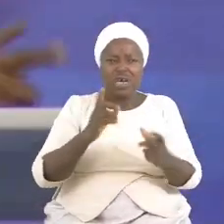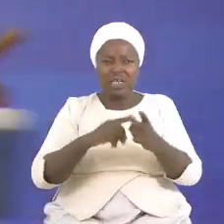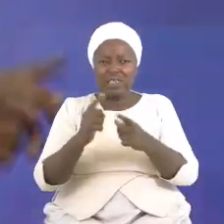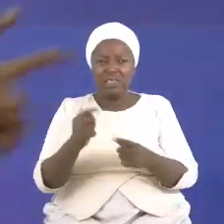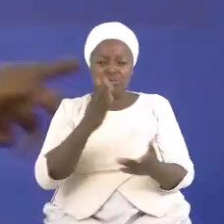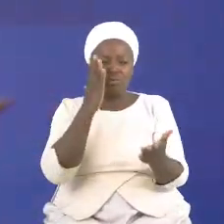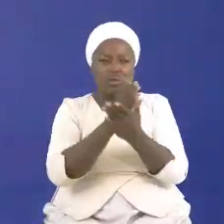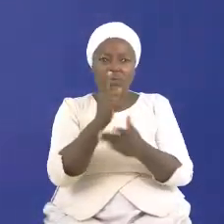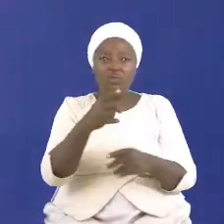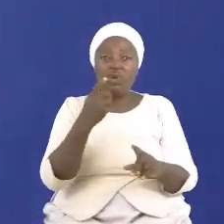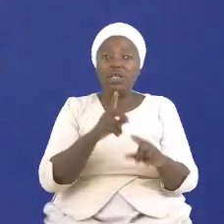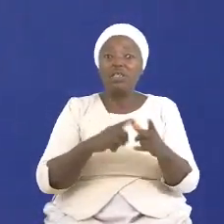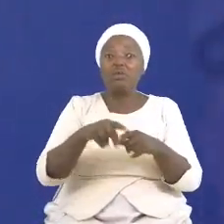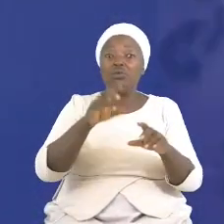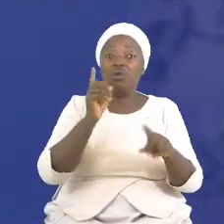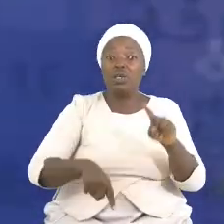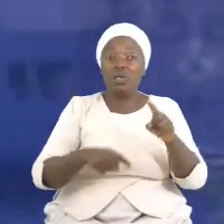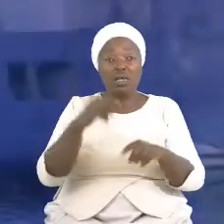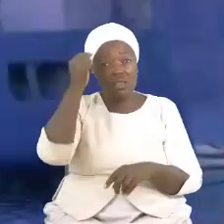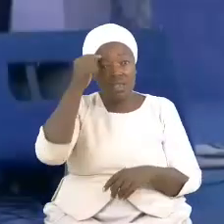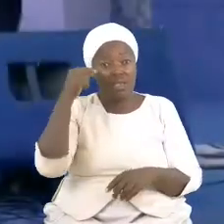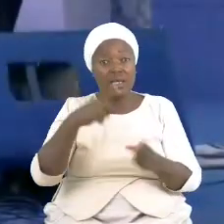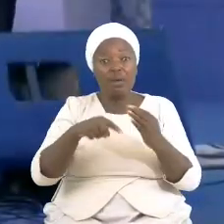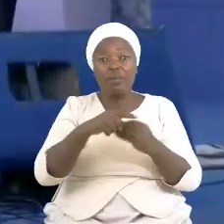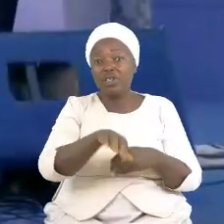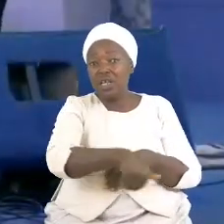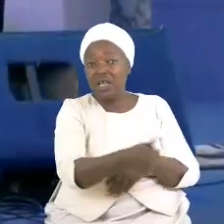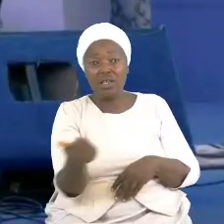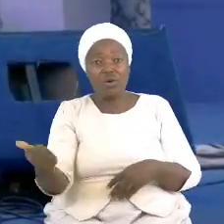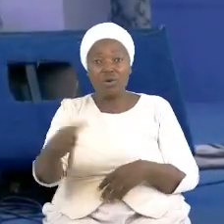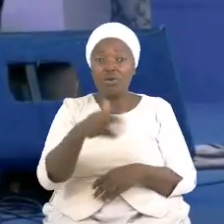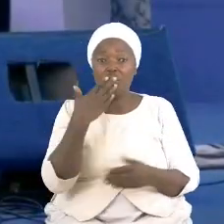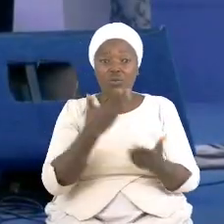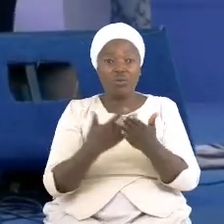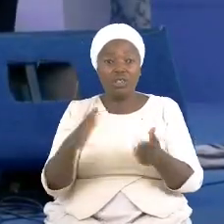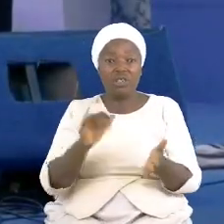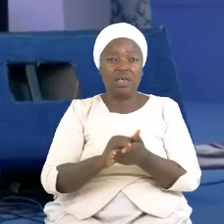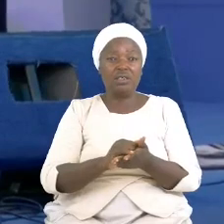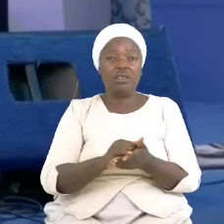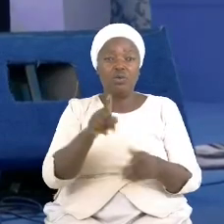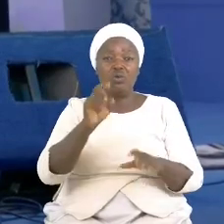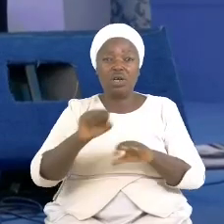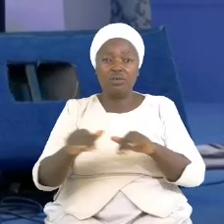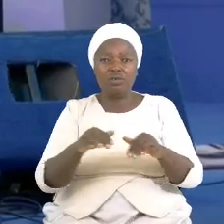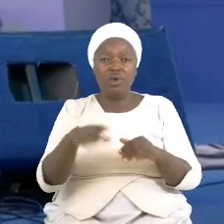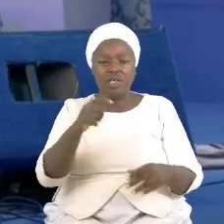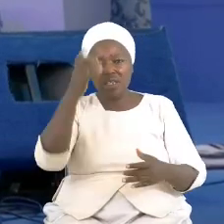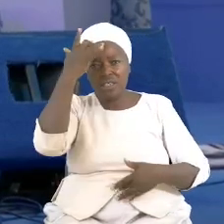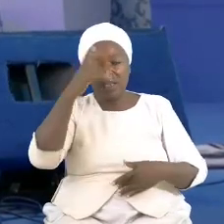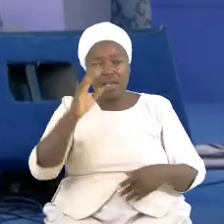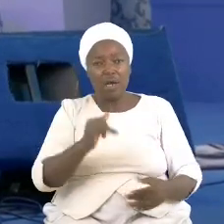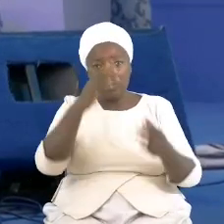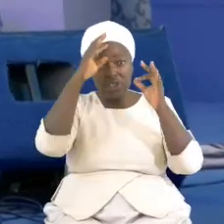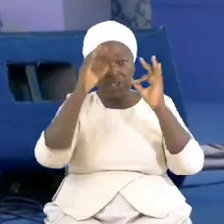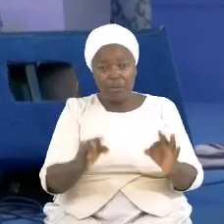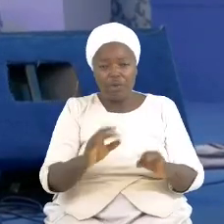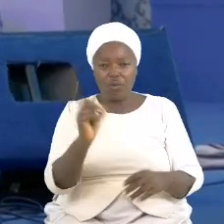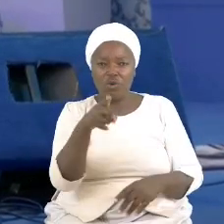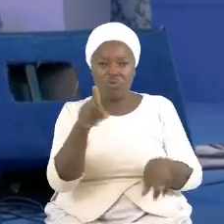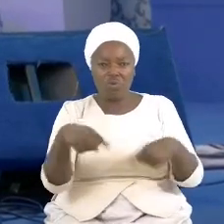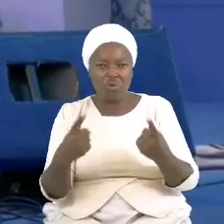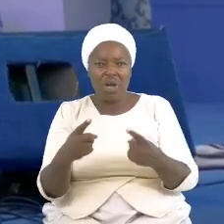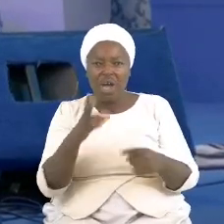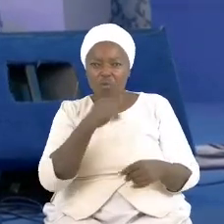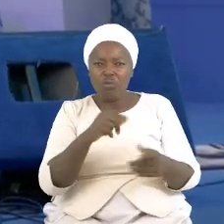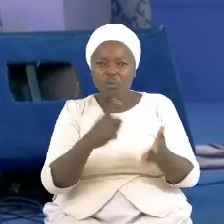you cannot think about any other good thing to do. The sickness determines where you go and what you do